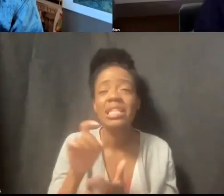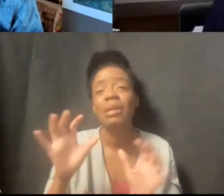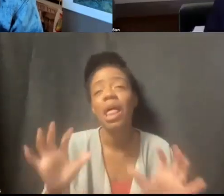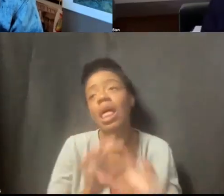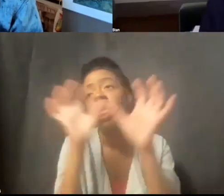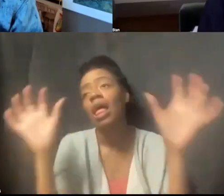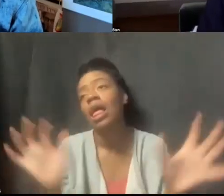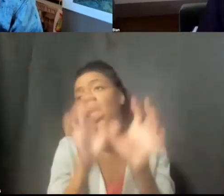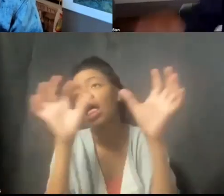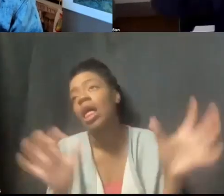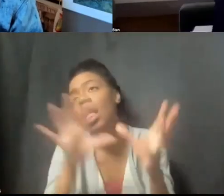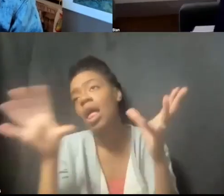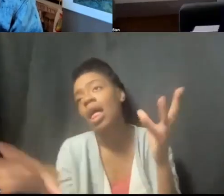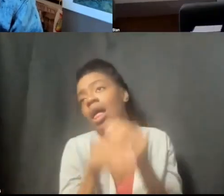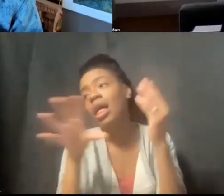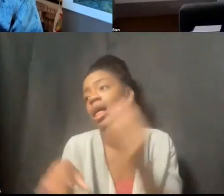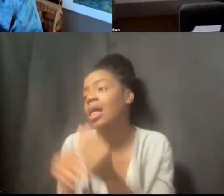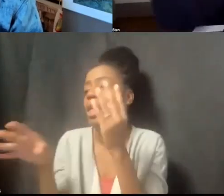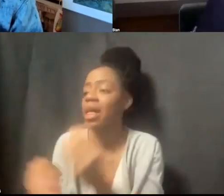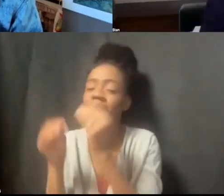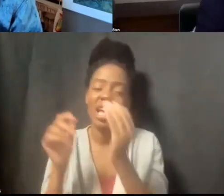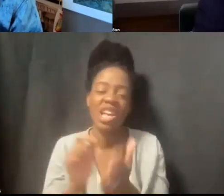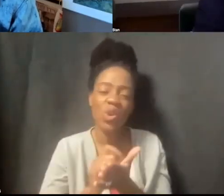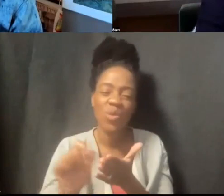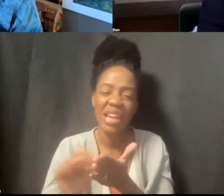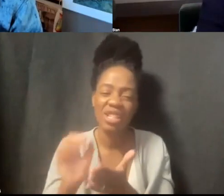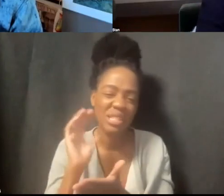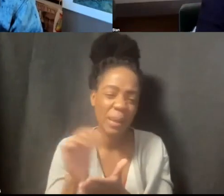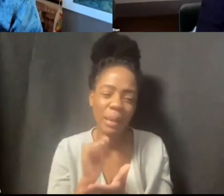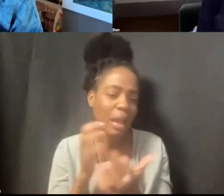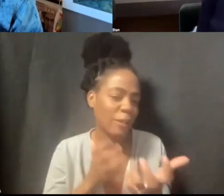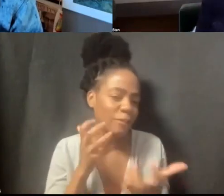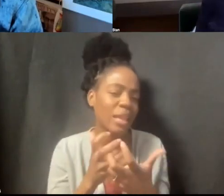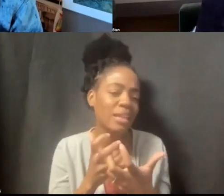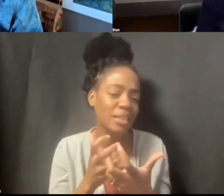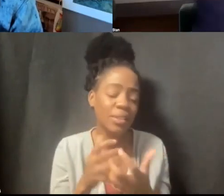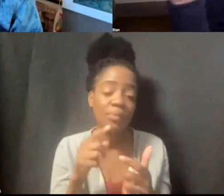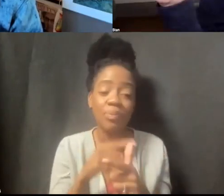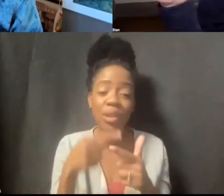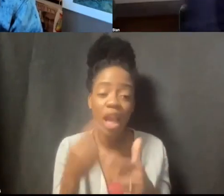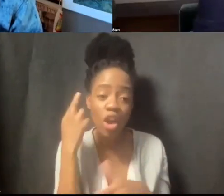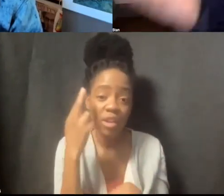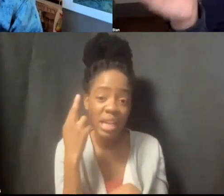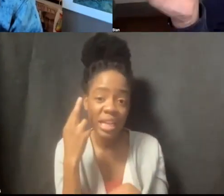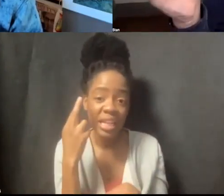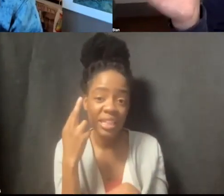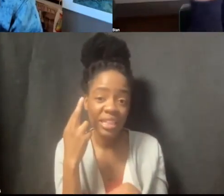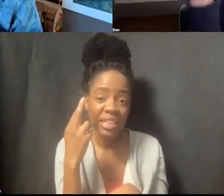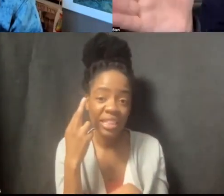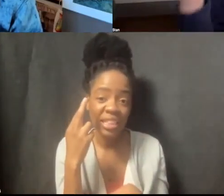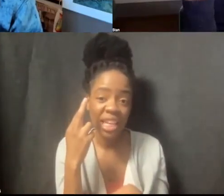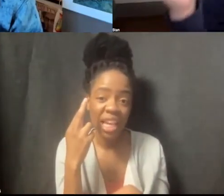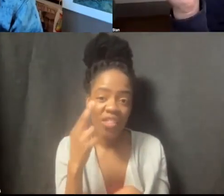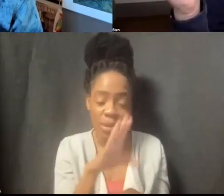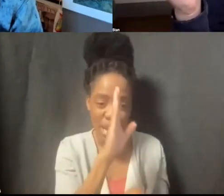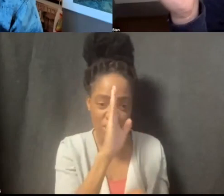writing just seemed so far away from me. Yeah. And then I realized that skill I had about getting to the point was really